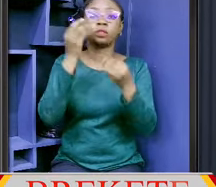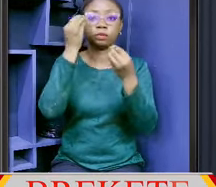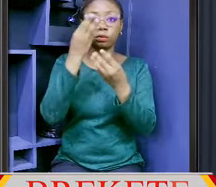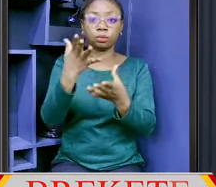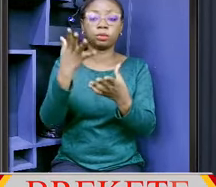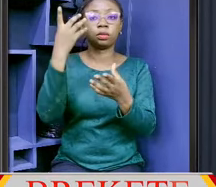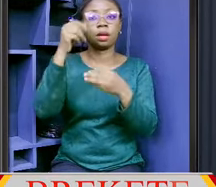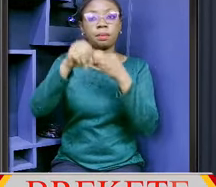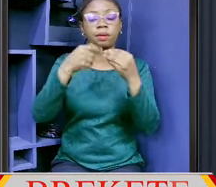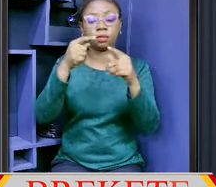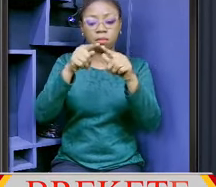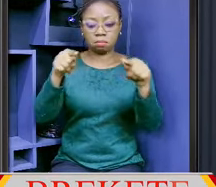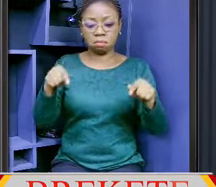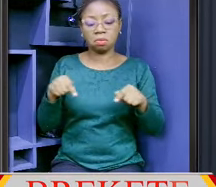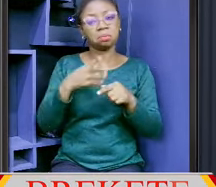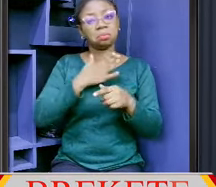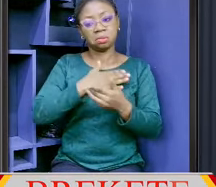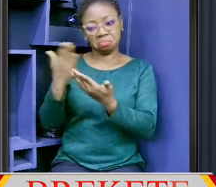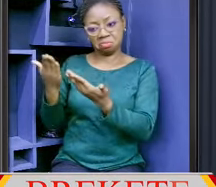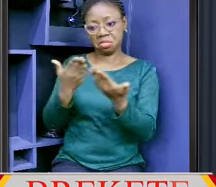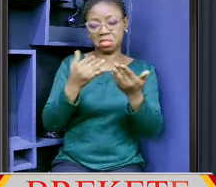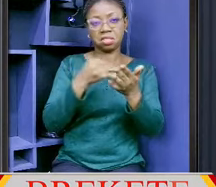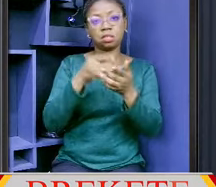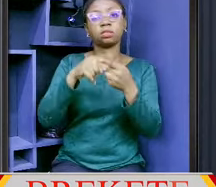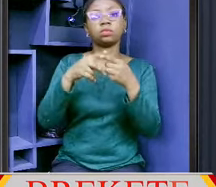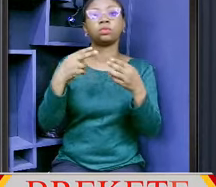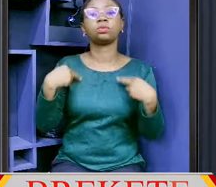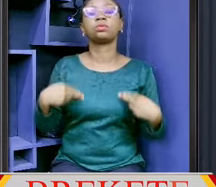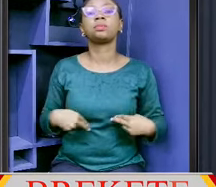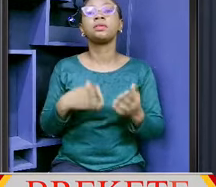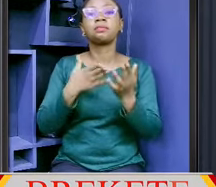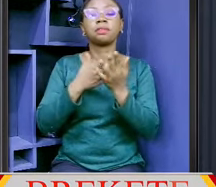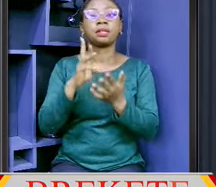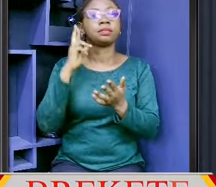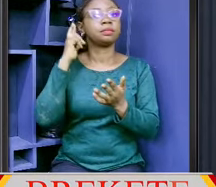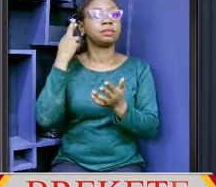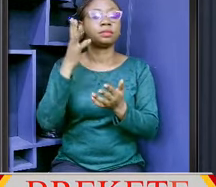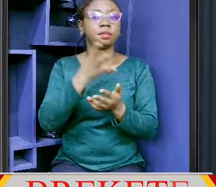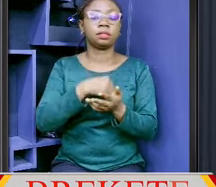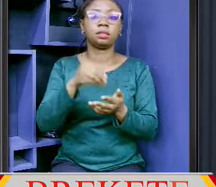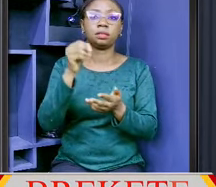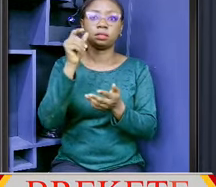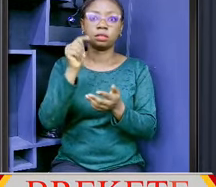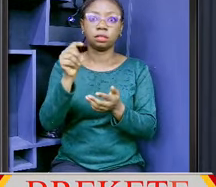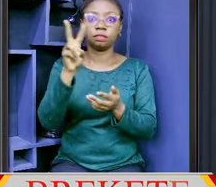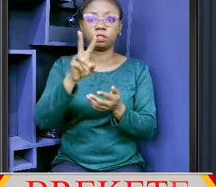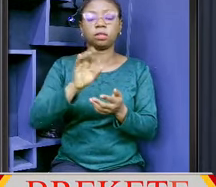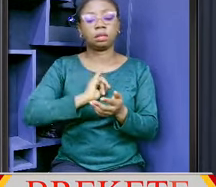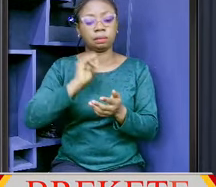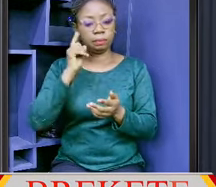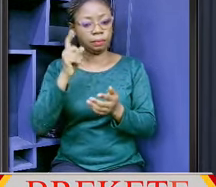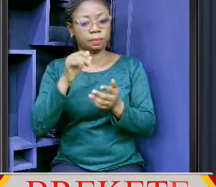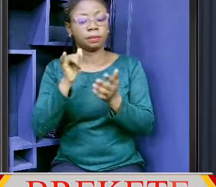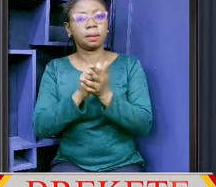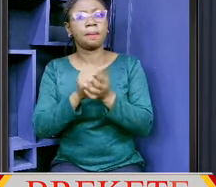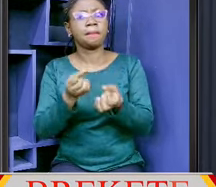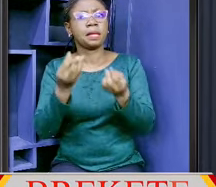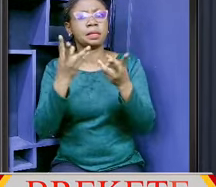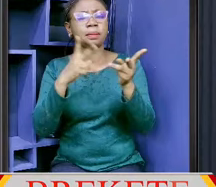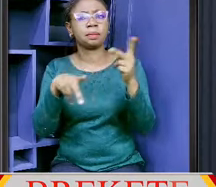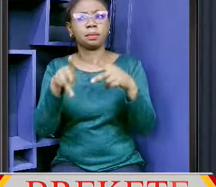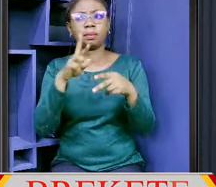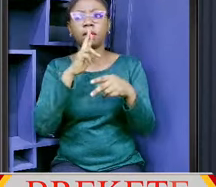should please bring it to the Human Rights Radio and Television. I discover, say, many people, they